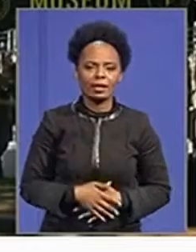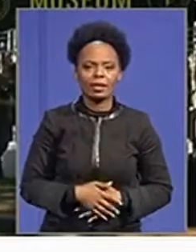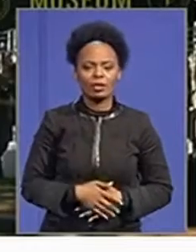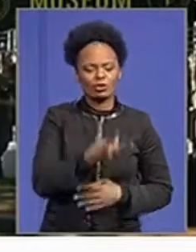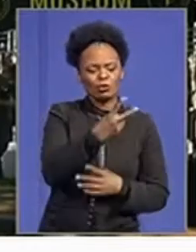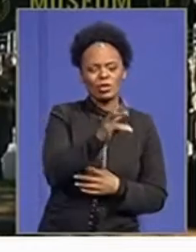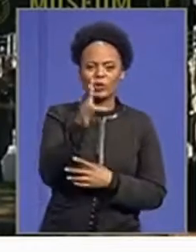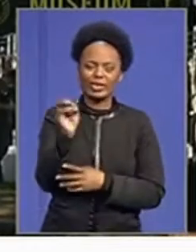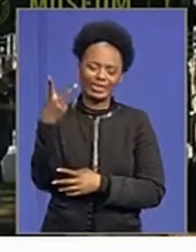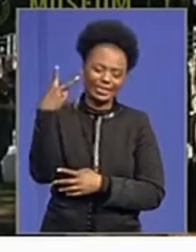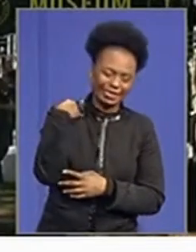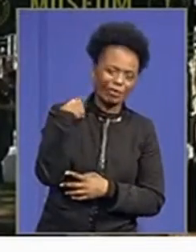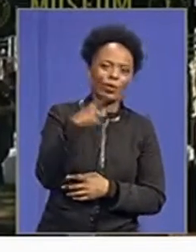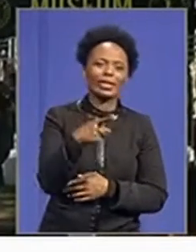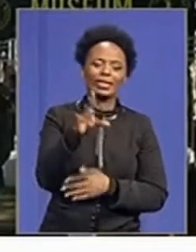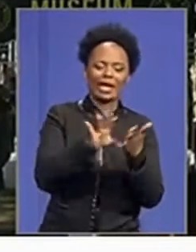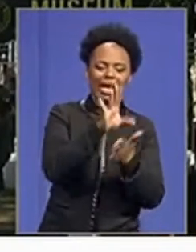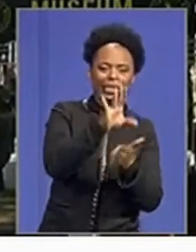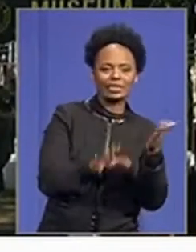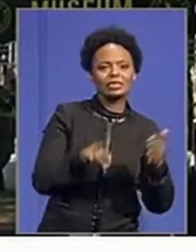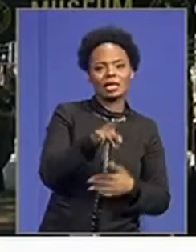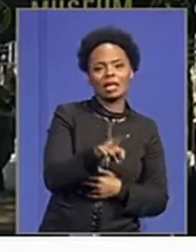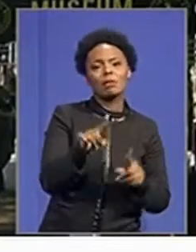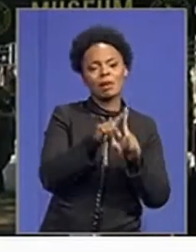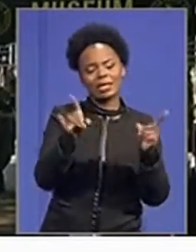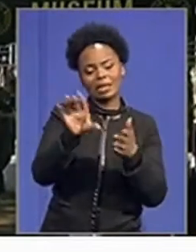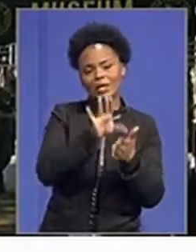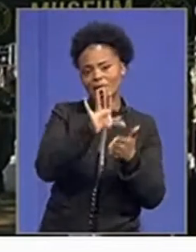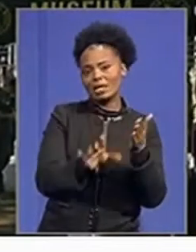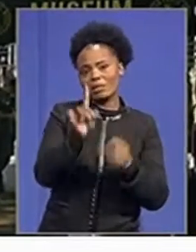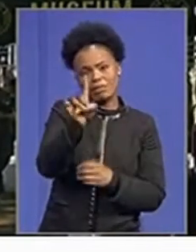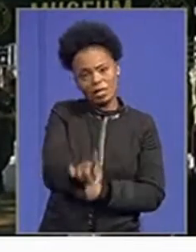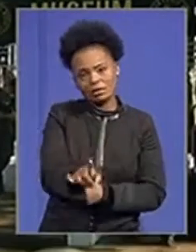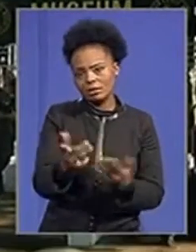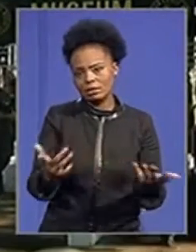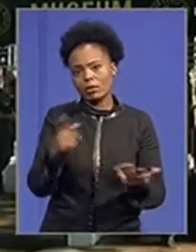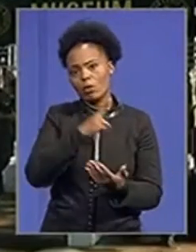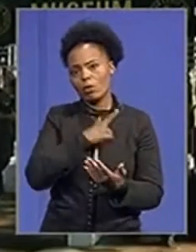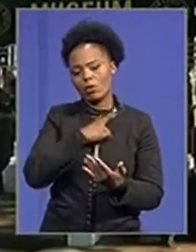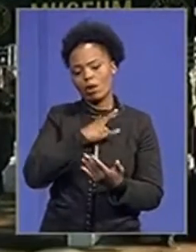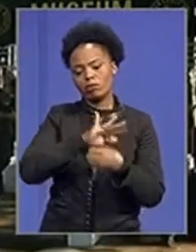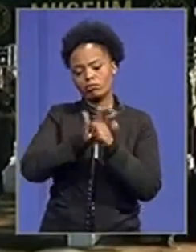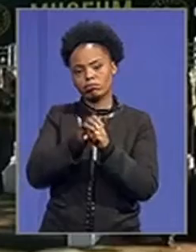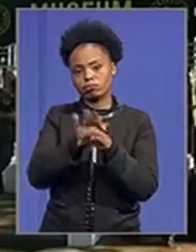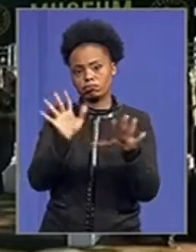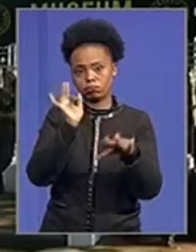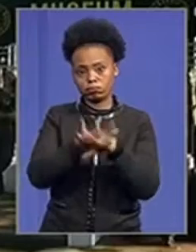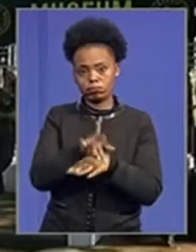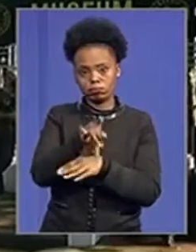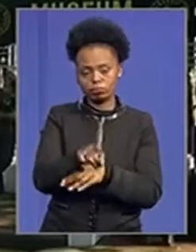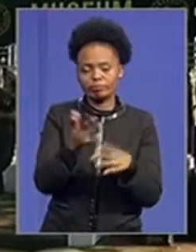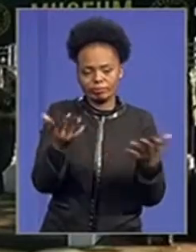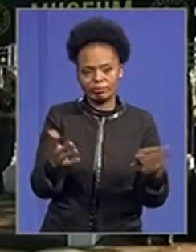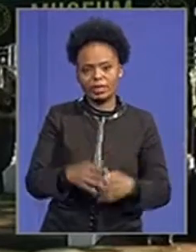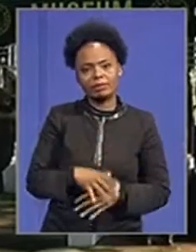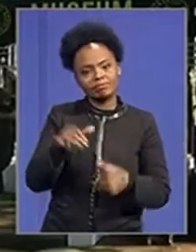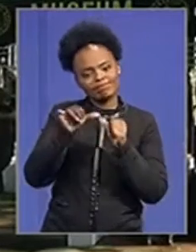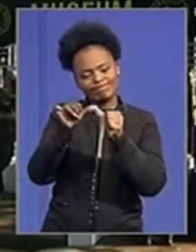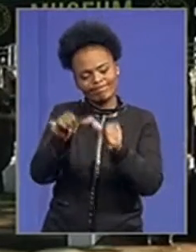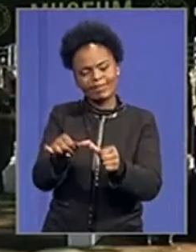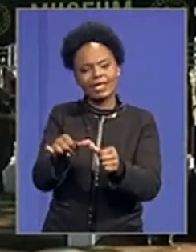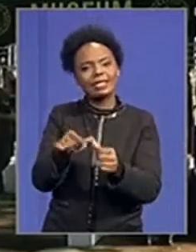had to cancel the first time, but to have had to cancel the race in our centenary year really came as a tremendous blow. But we decided to go ahead with our